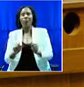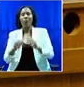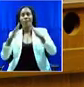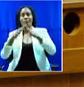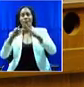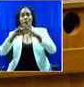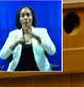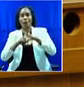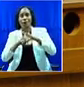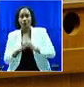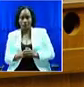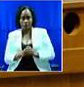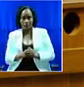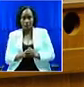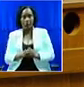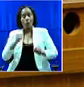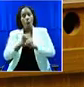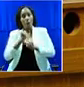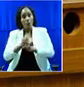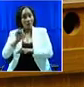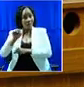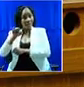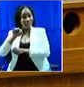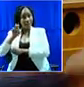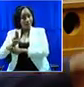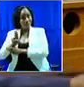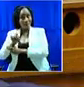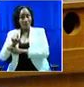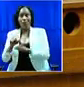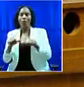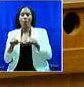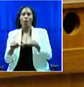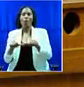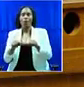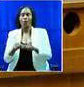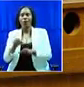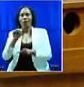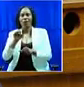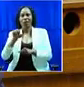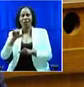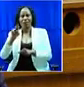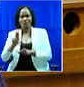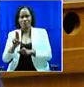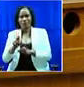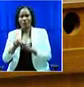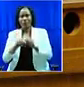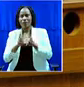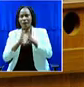work of the SIU continues, and it will also continue here, if you wish, in